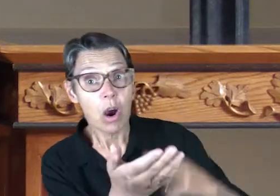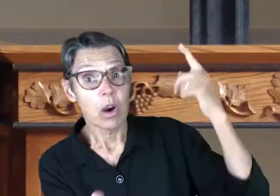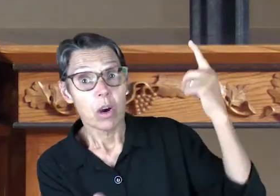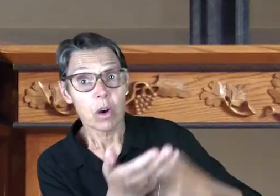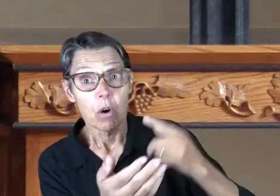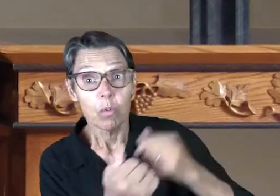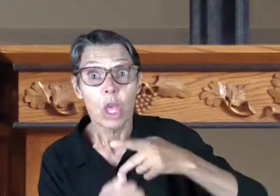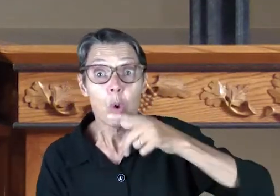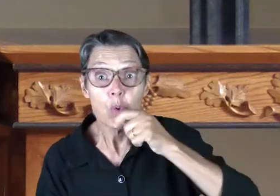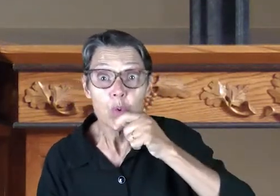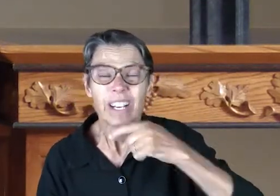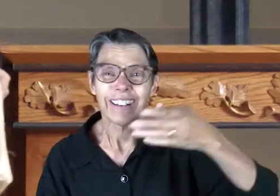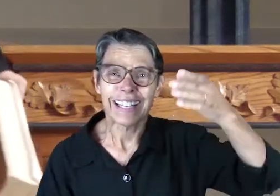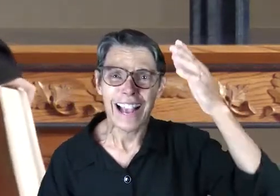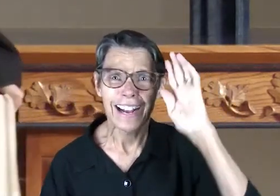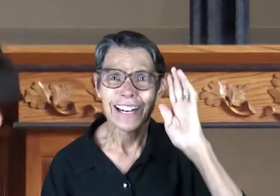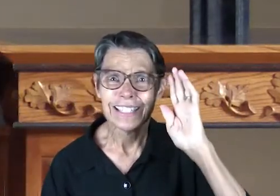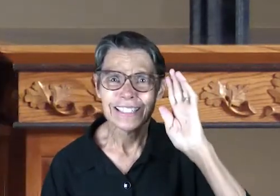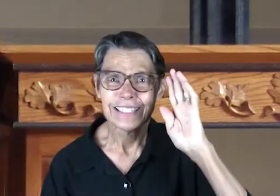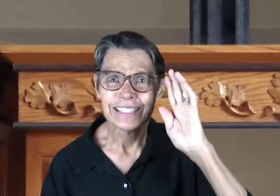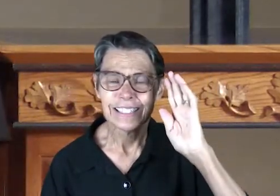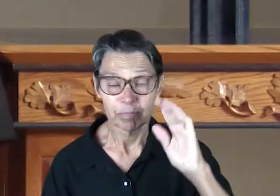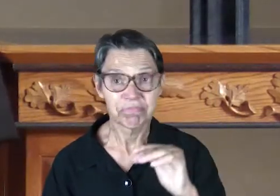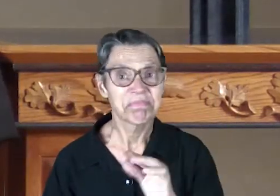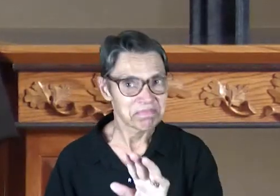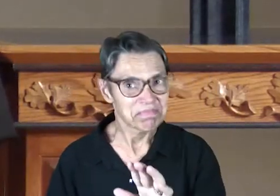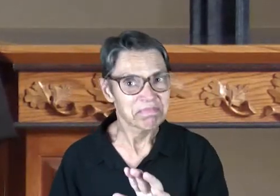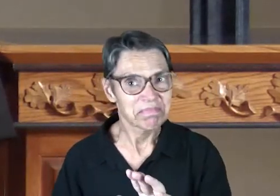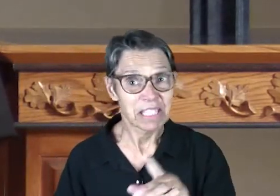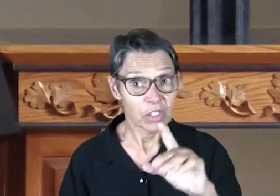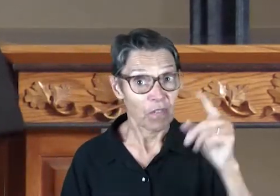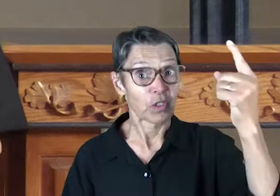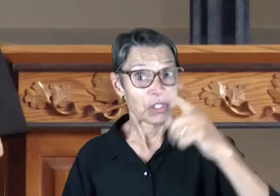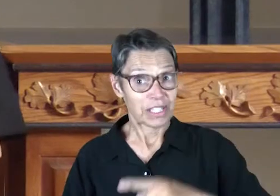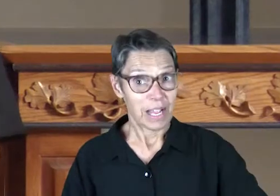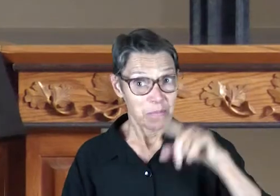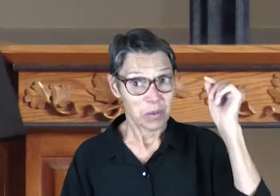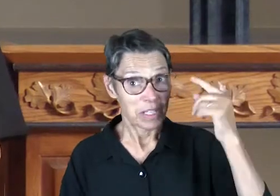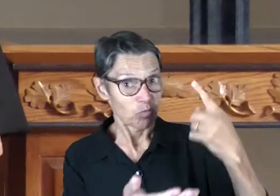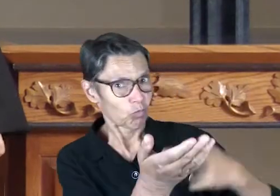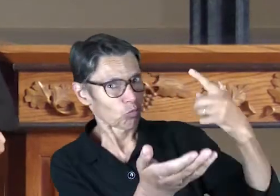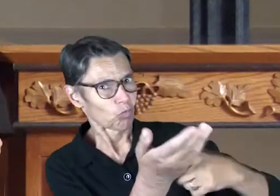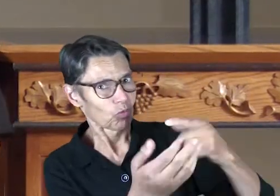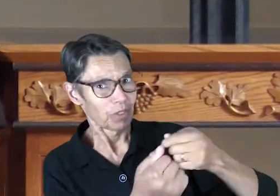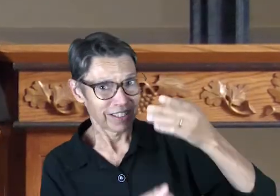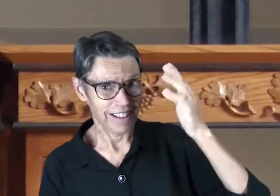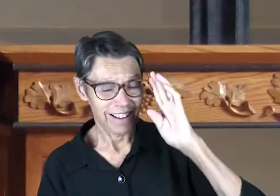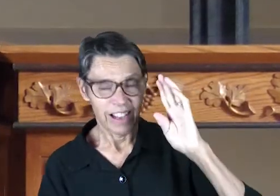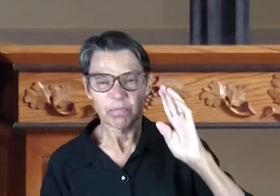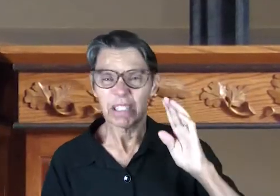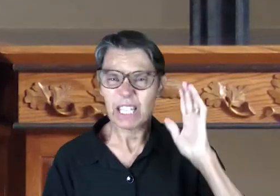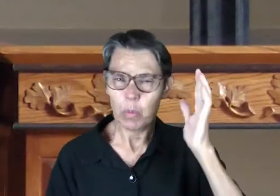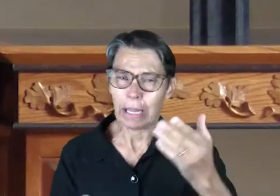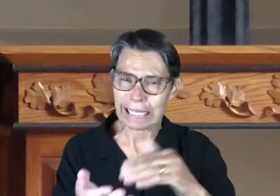with none other than God. It won't be the last time, but it is the first